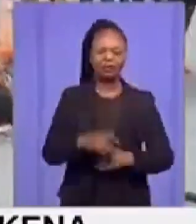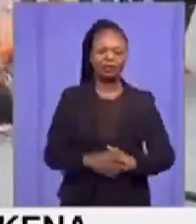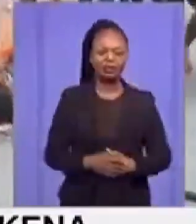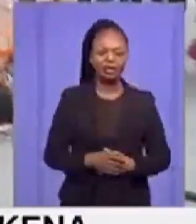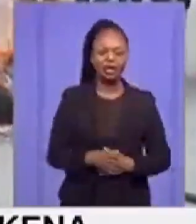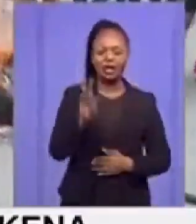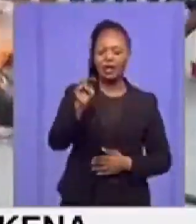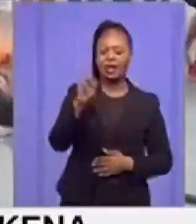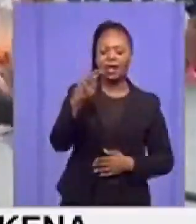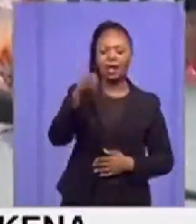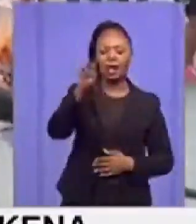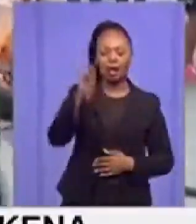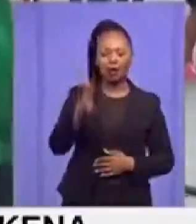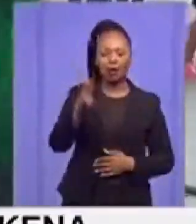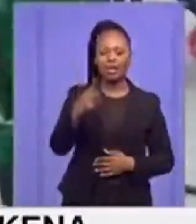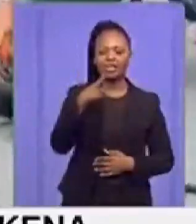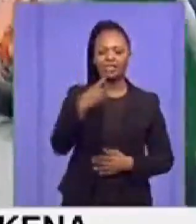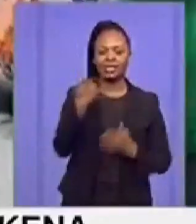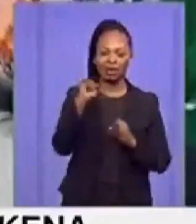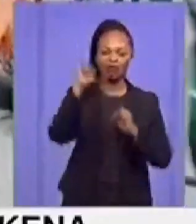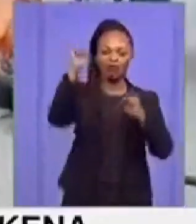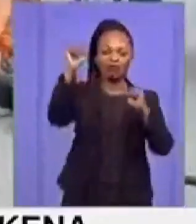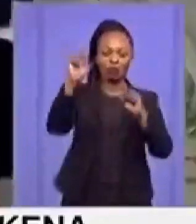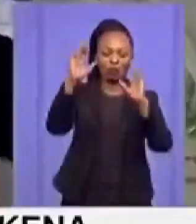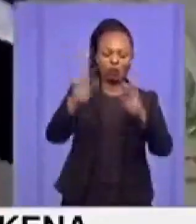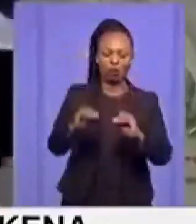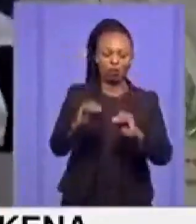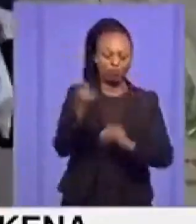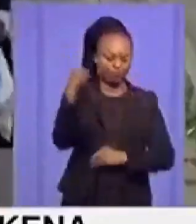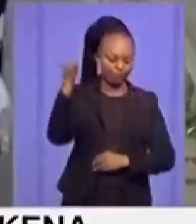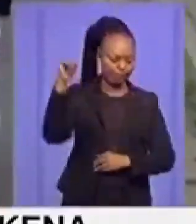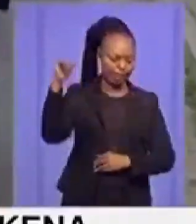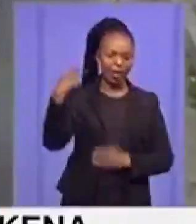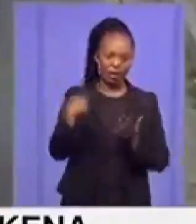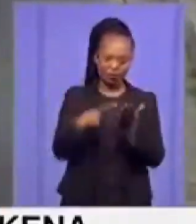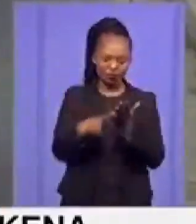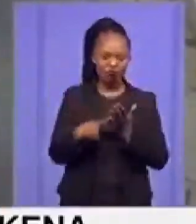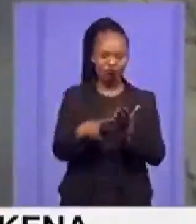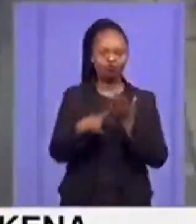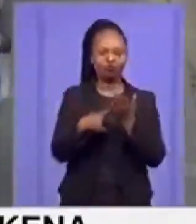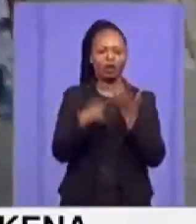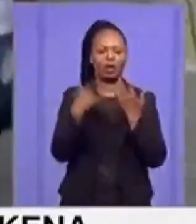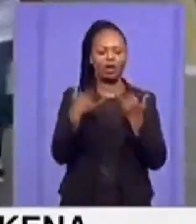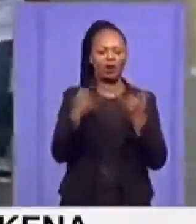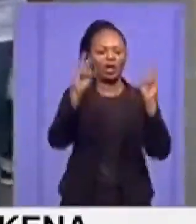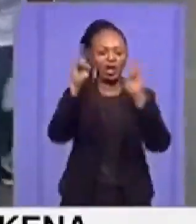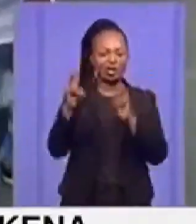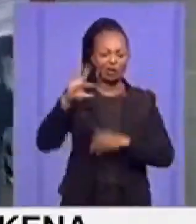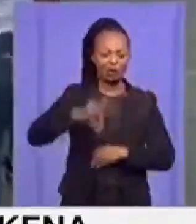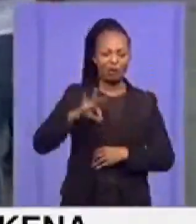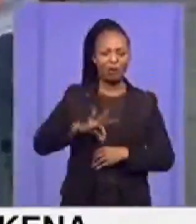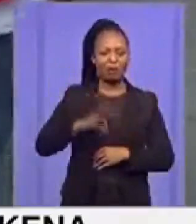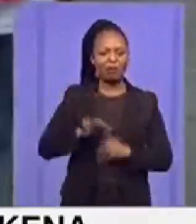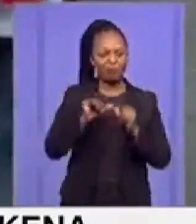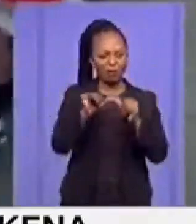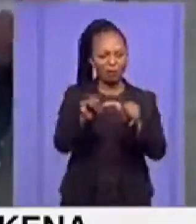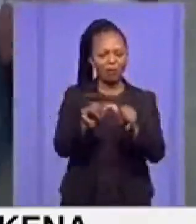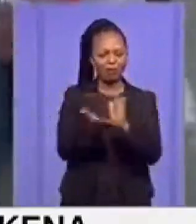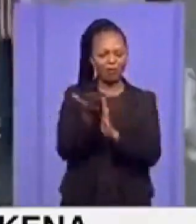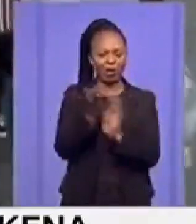ipileditse kgahlano le qeto ya khotla ya ho thibela setraeke sa yona. Nakong ena eo ditherisano tsa ho rarolla pharela e teng di ntseng di tswela